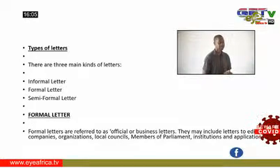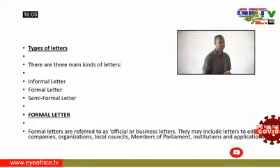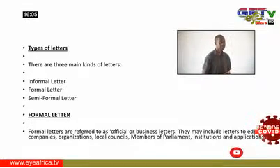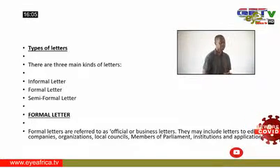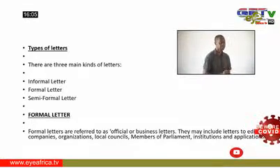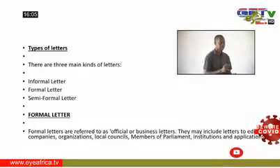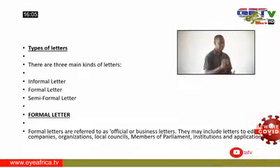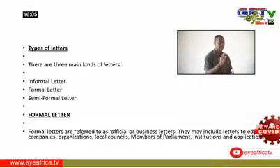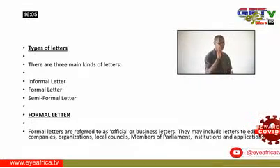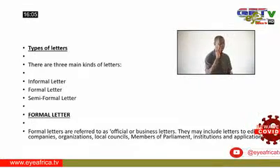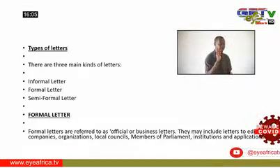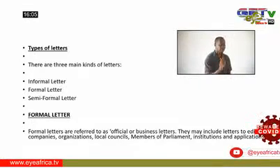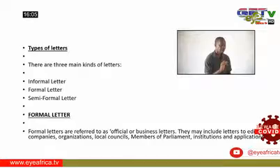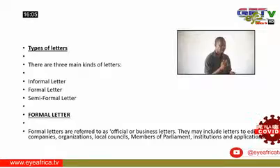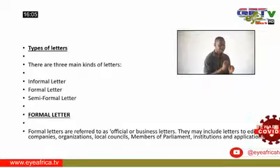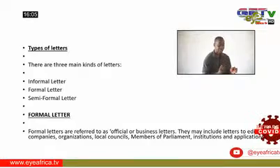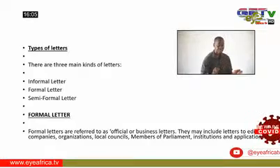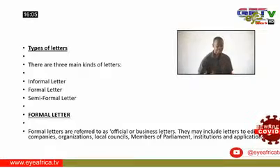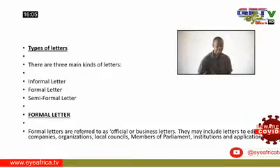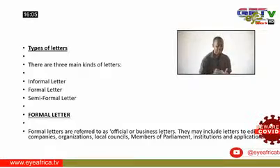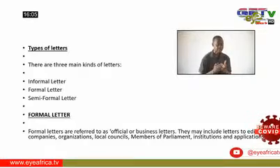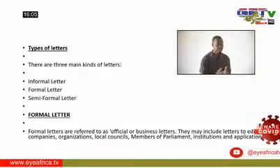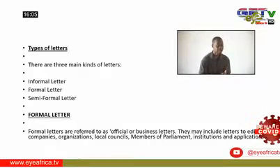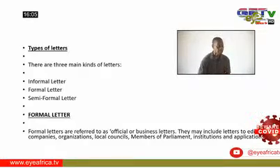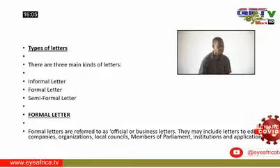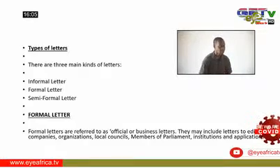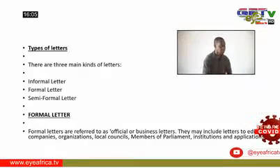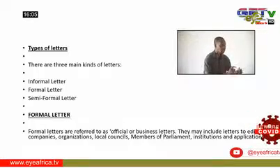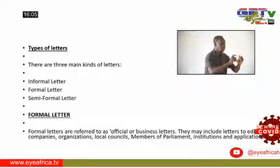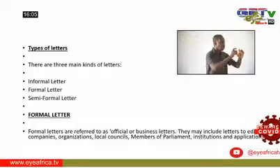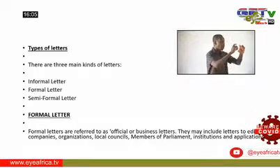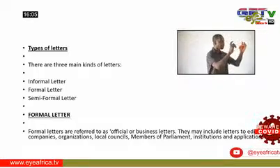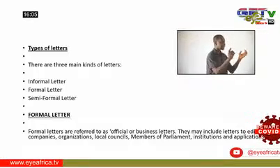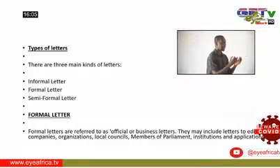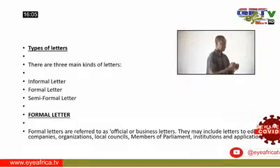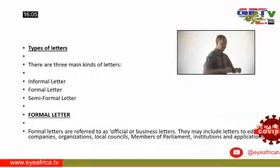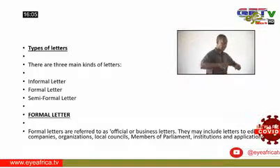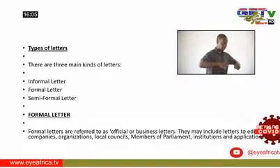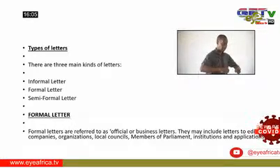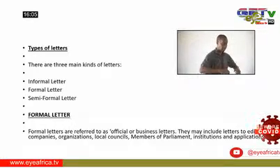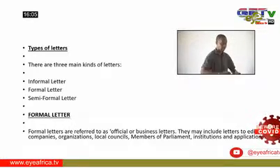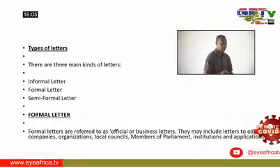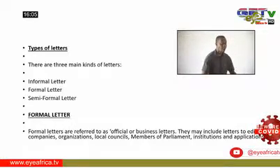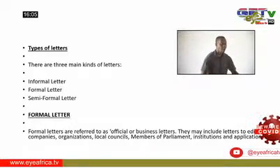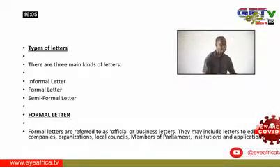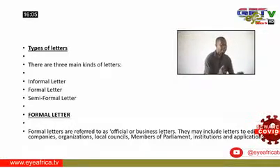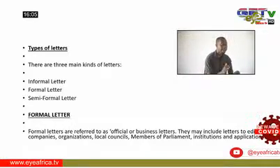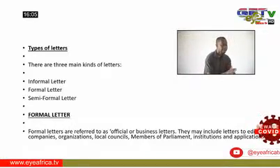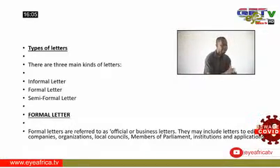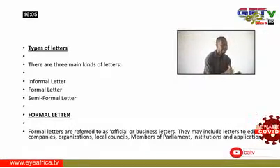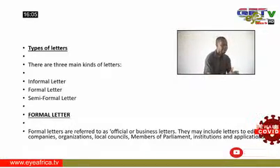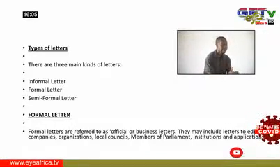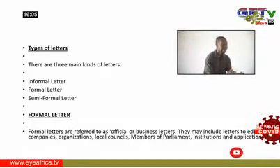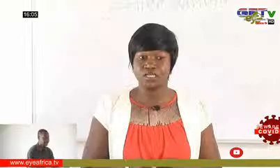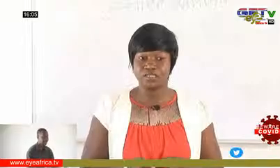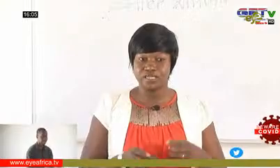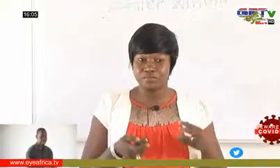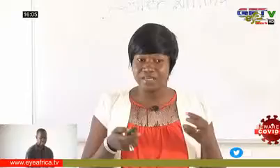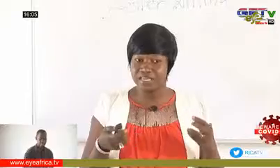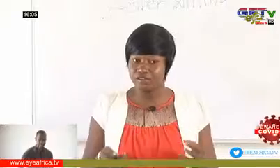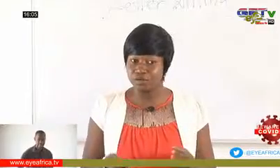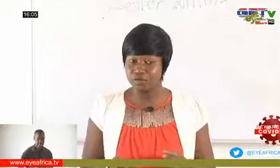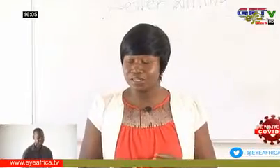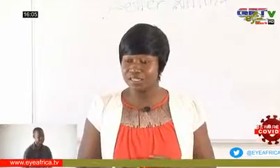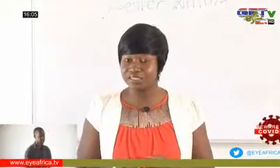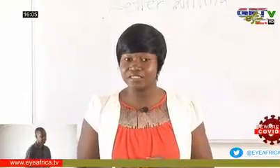formal letters are referred to as official letters or business letters.